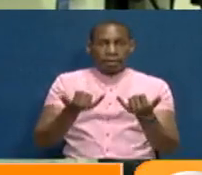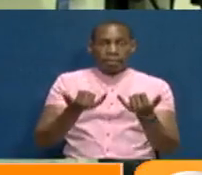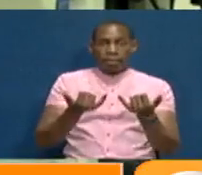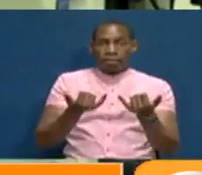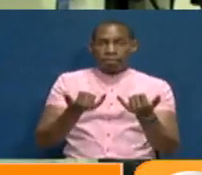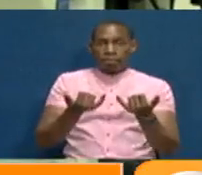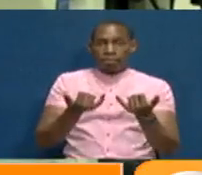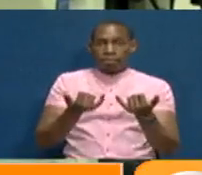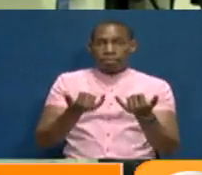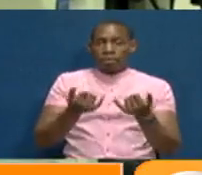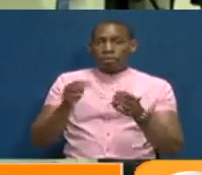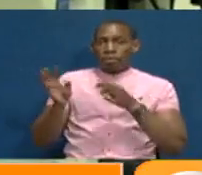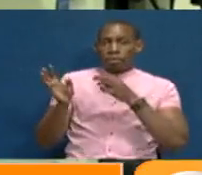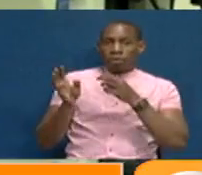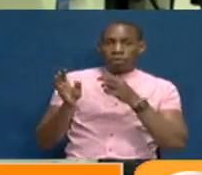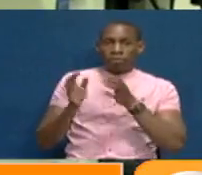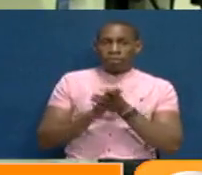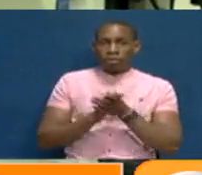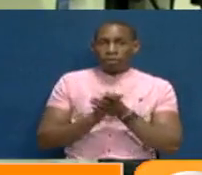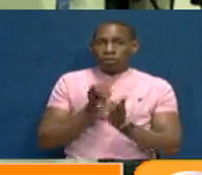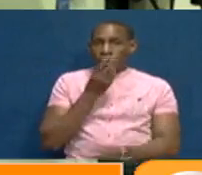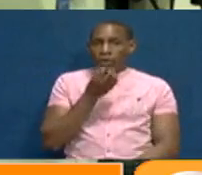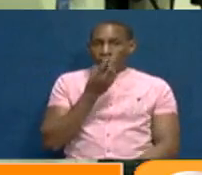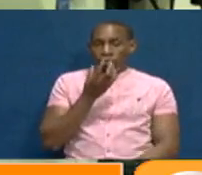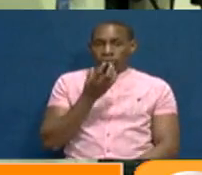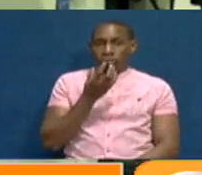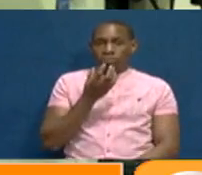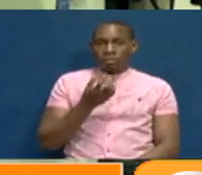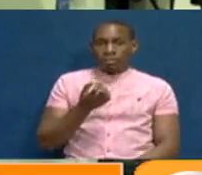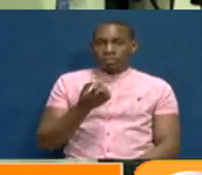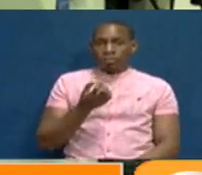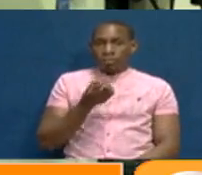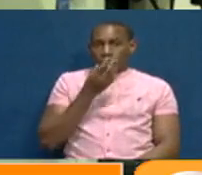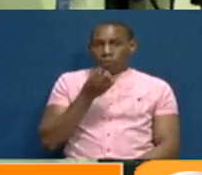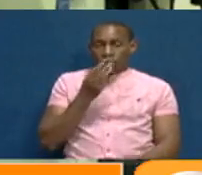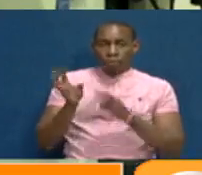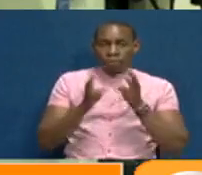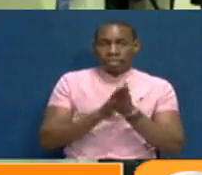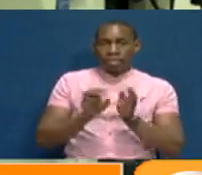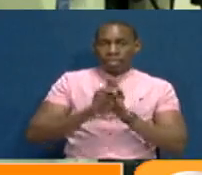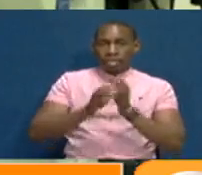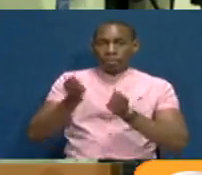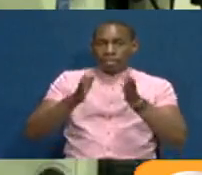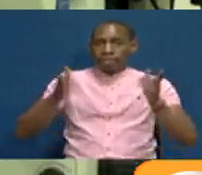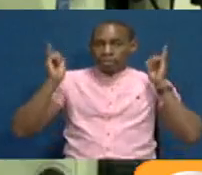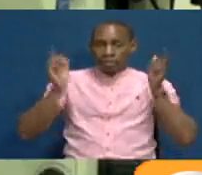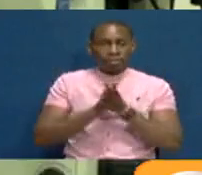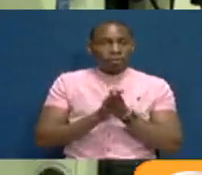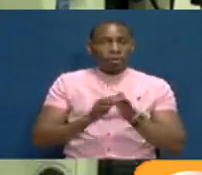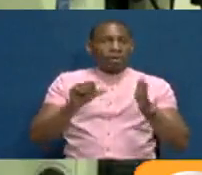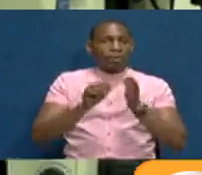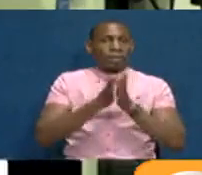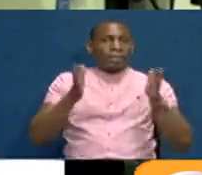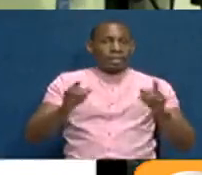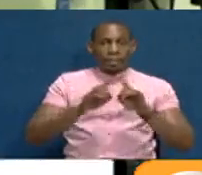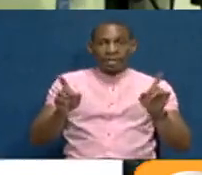hot temperatures around the testes. For example, truck drivers tend to have very high levels of infertility, but